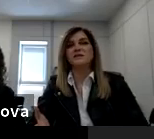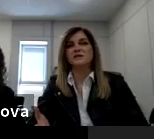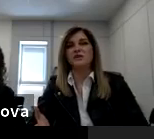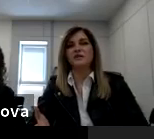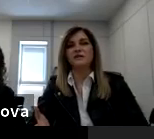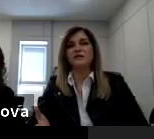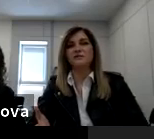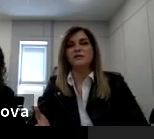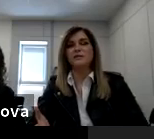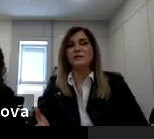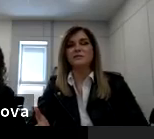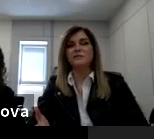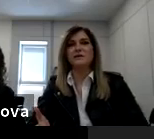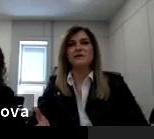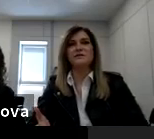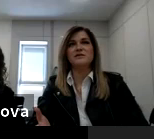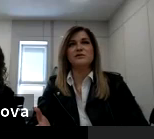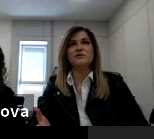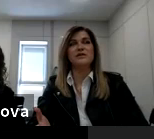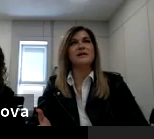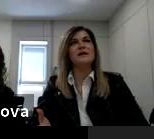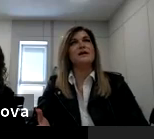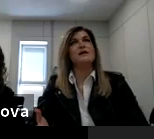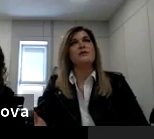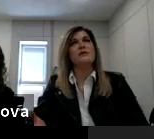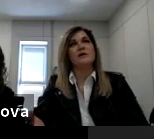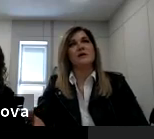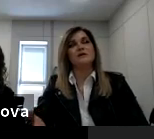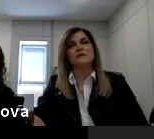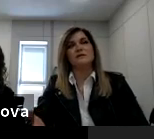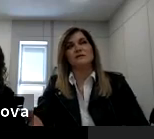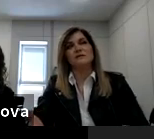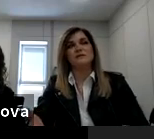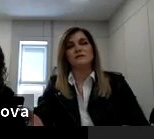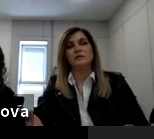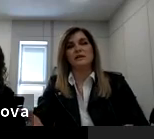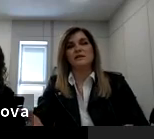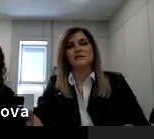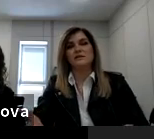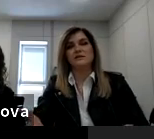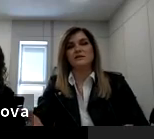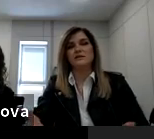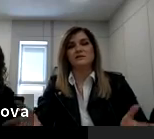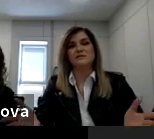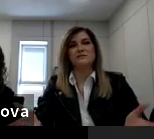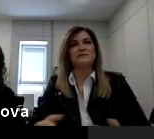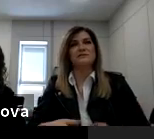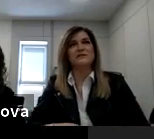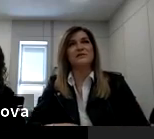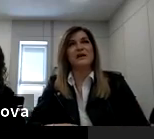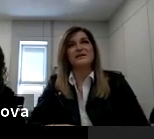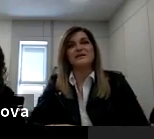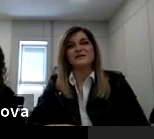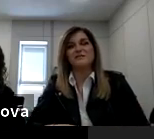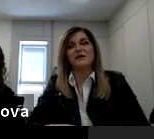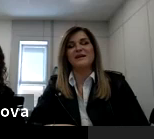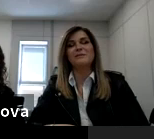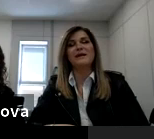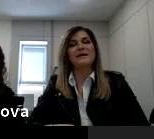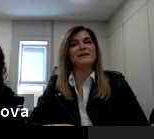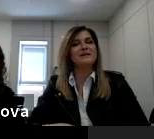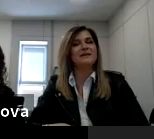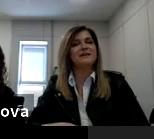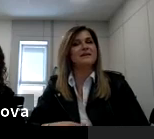We see the chat, so we will be able to answer you shortly. Or please write us